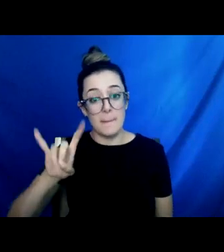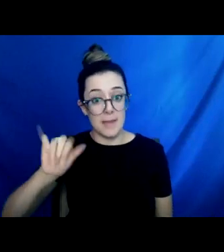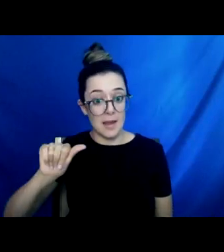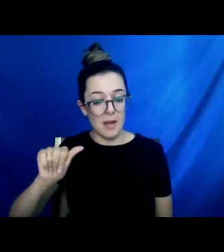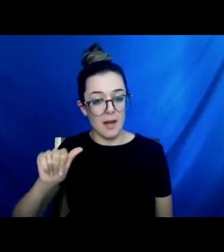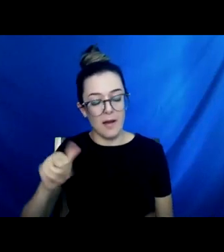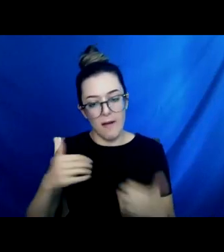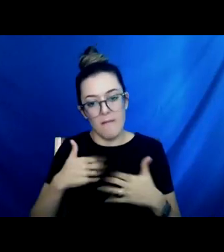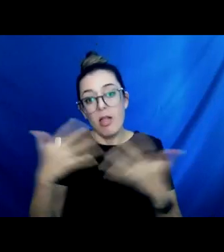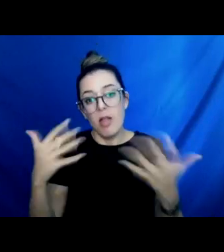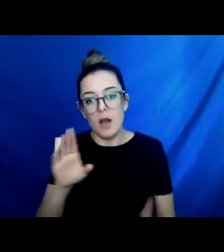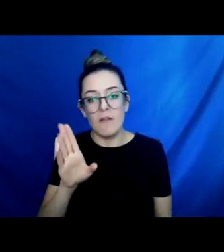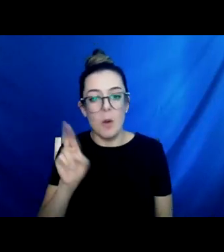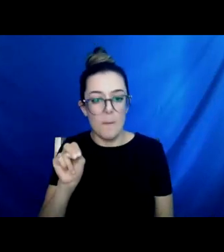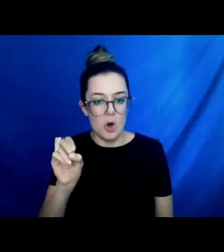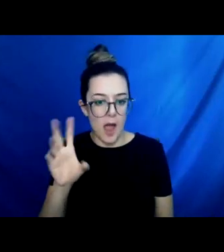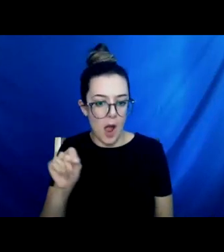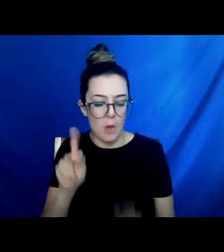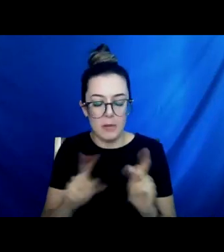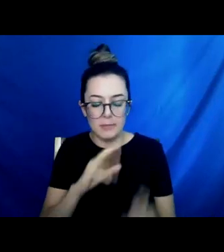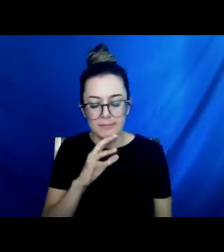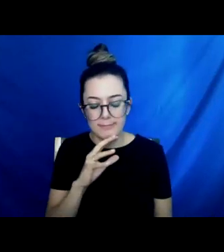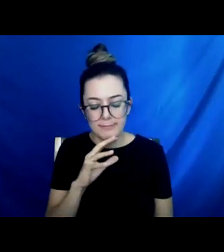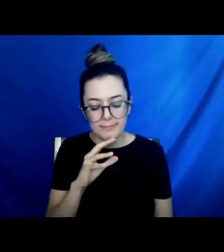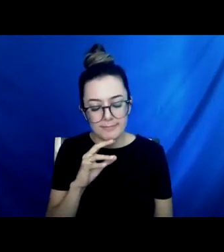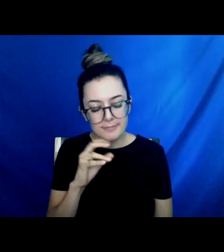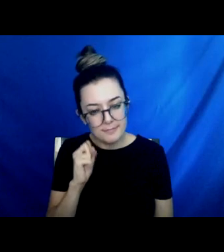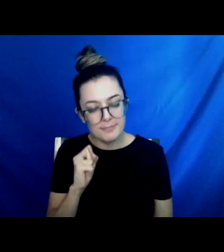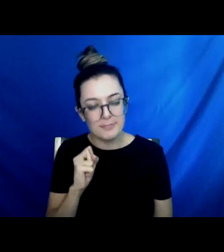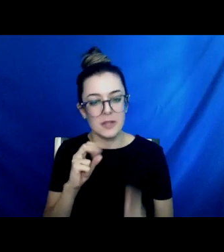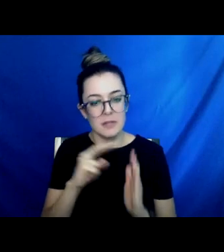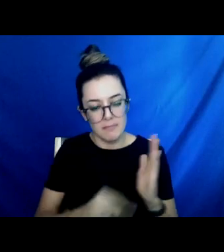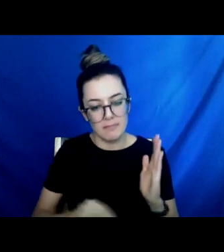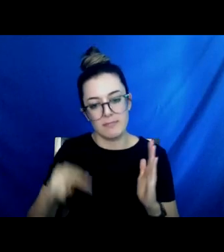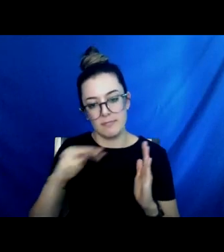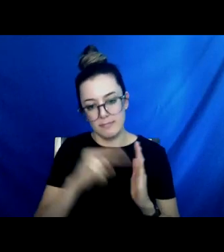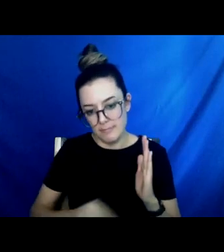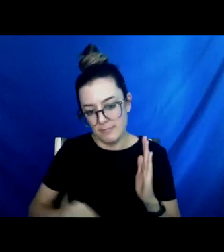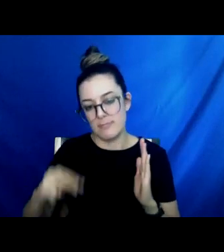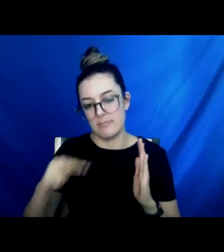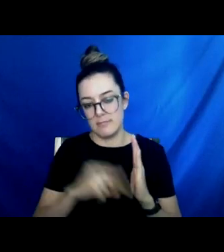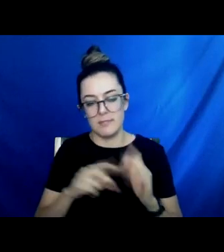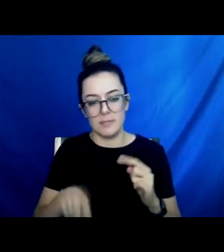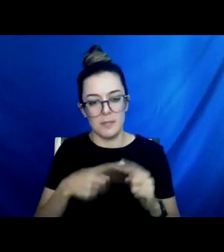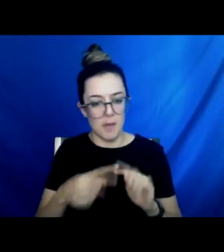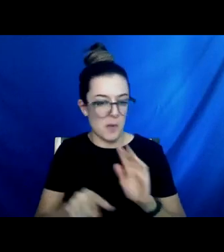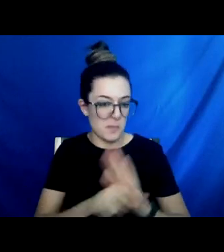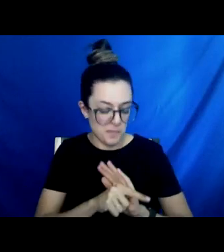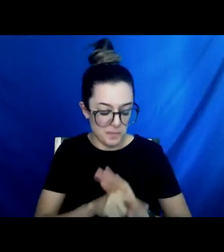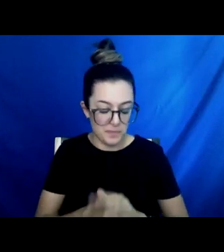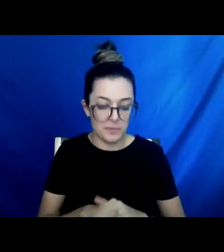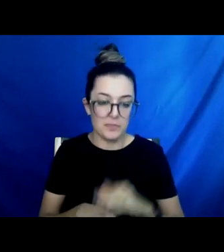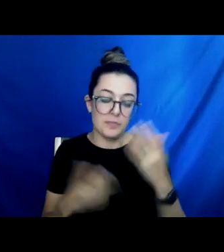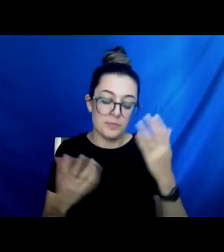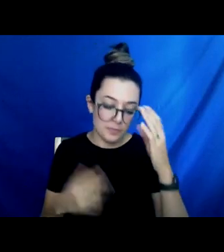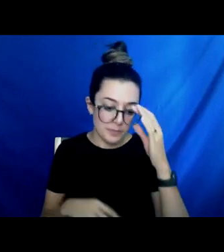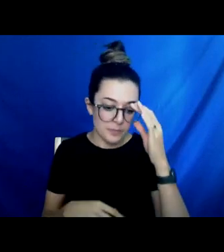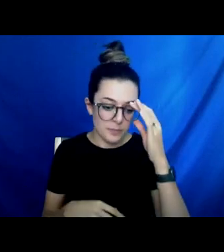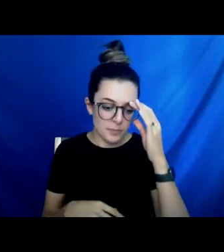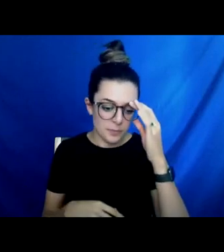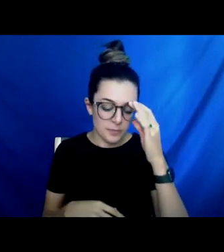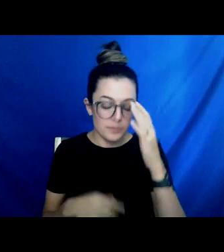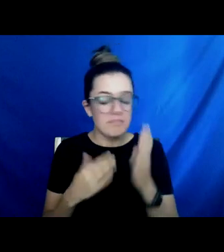the audiences. So, although I would say I burned out on it, a lot of my fellow colleagues burned out on it. In any